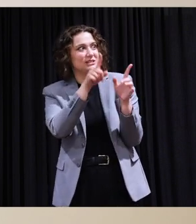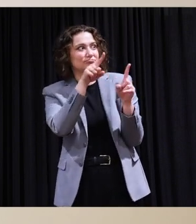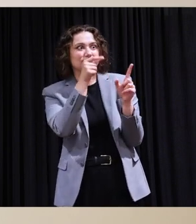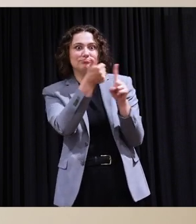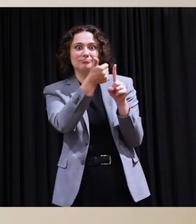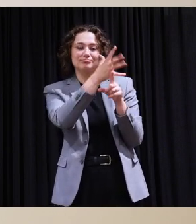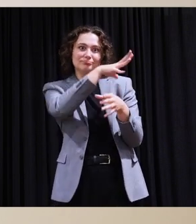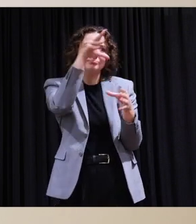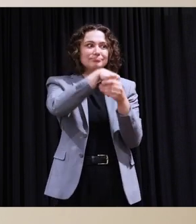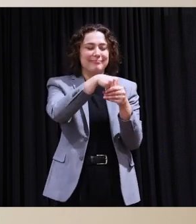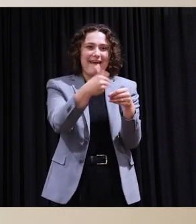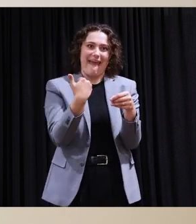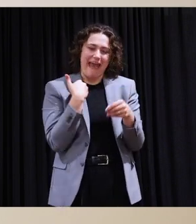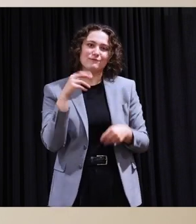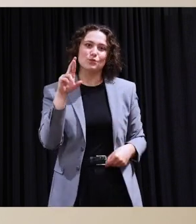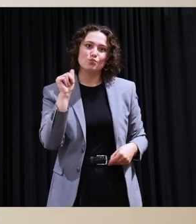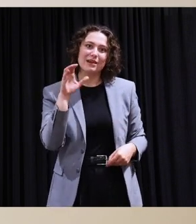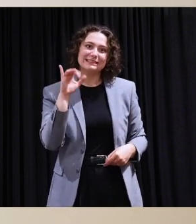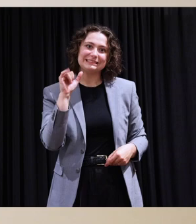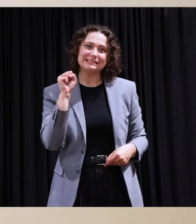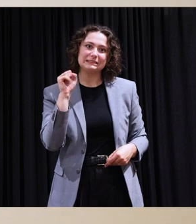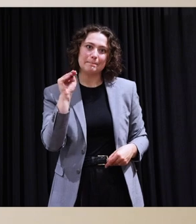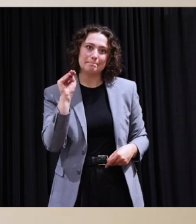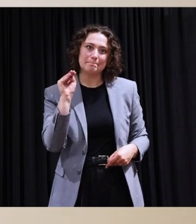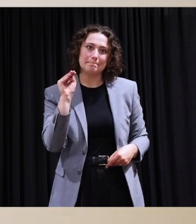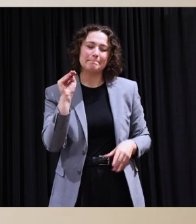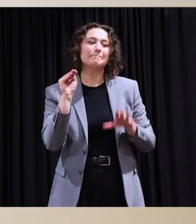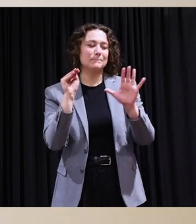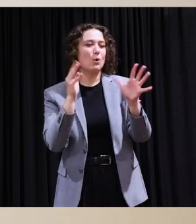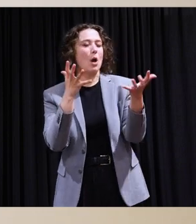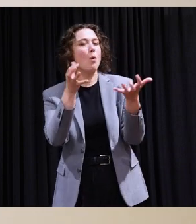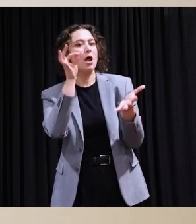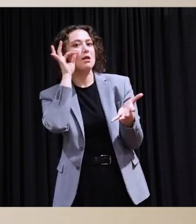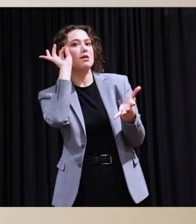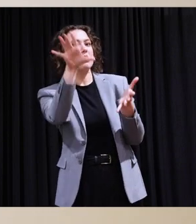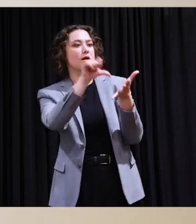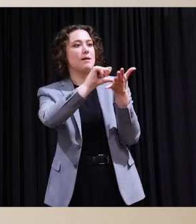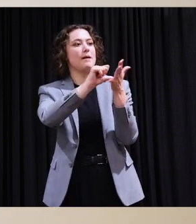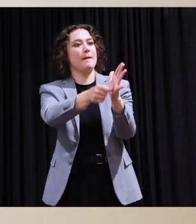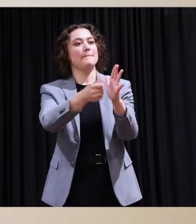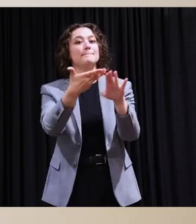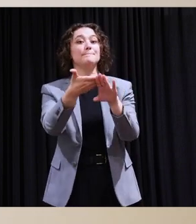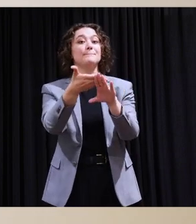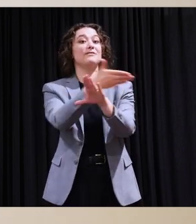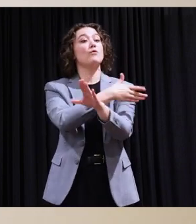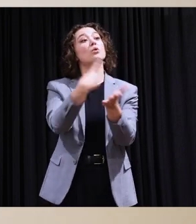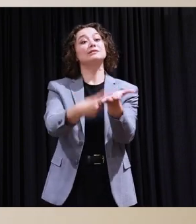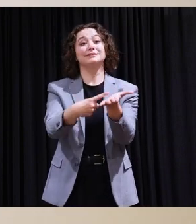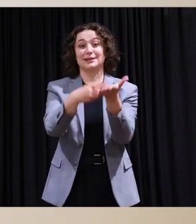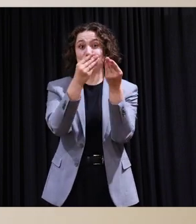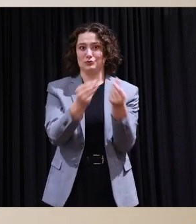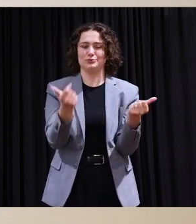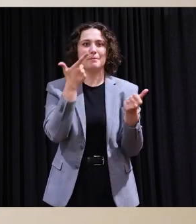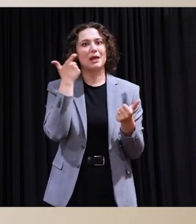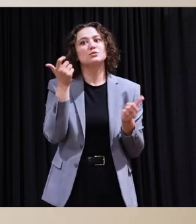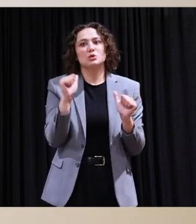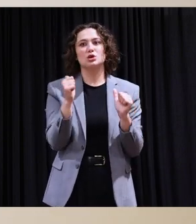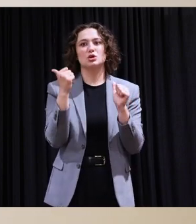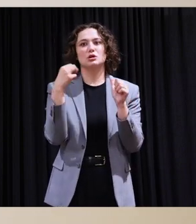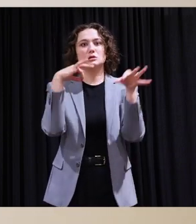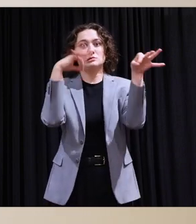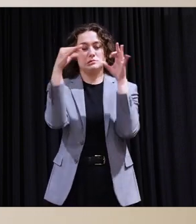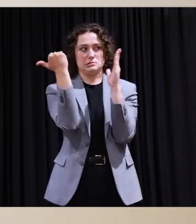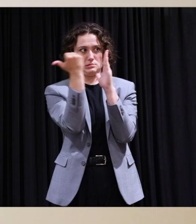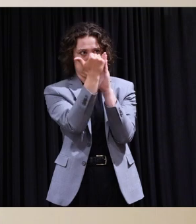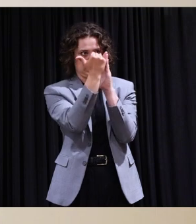focus. I just wanted to kind of call that out before we talk about solutions, because I think, again, we can go line by line about the number of things and the number